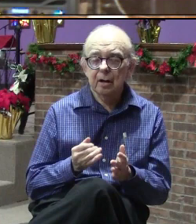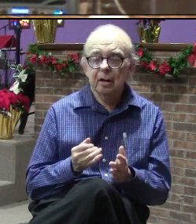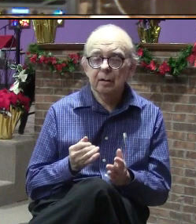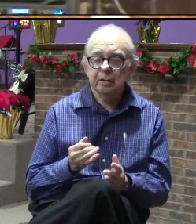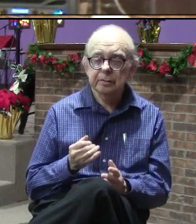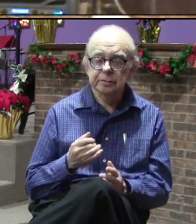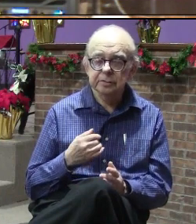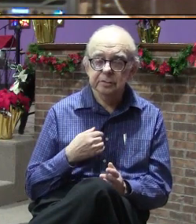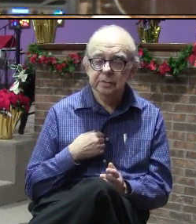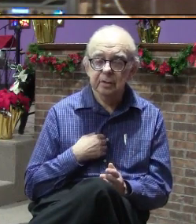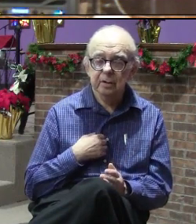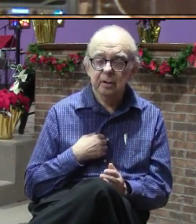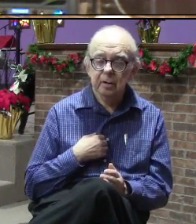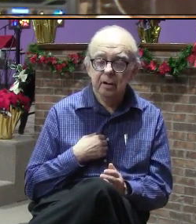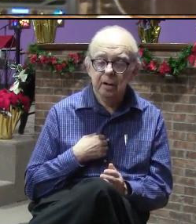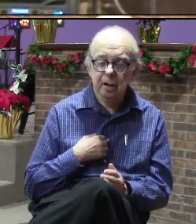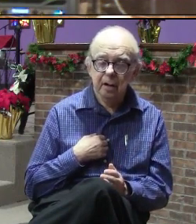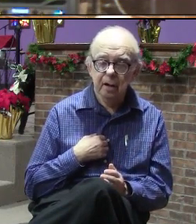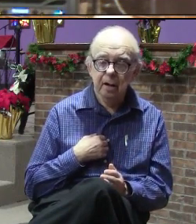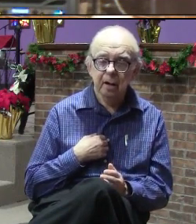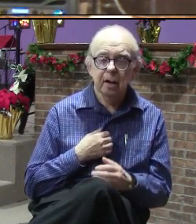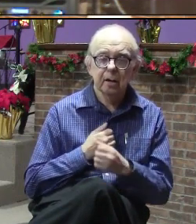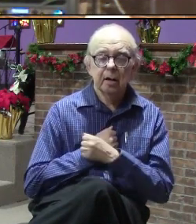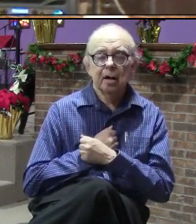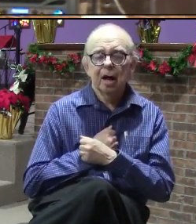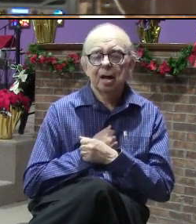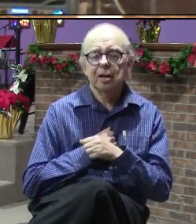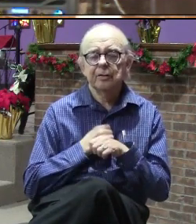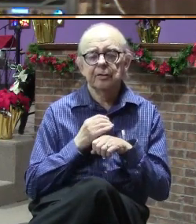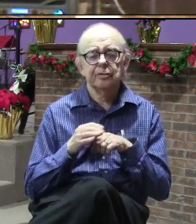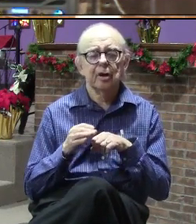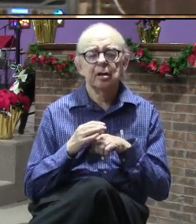because I do. I love chocolates.